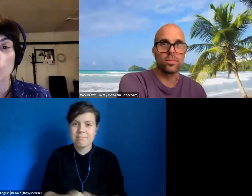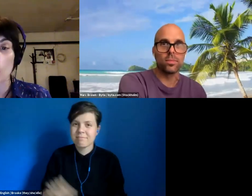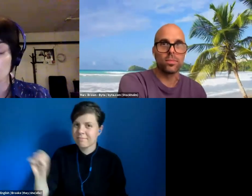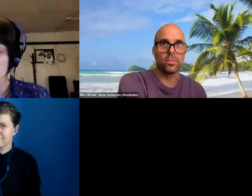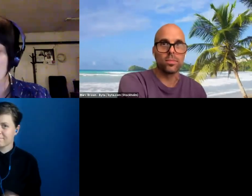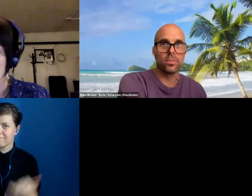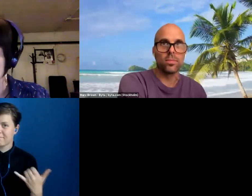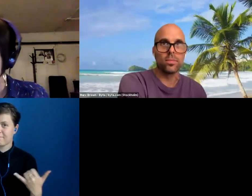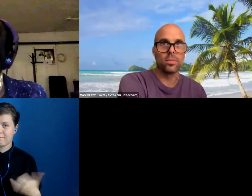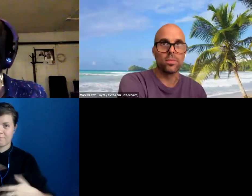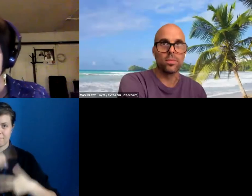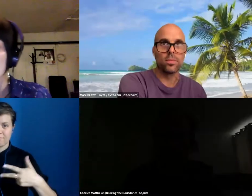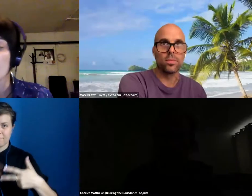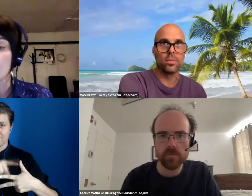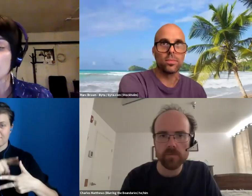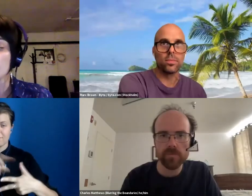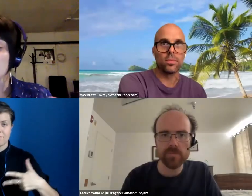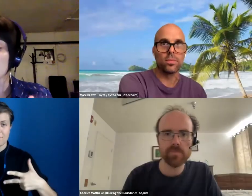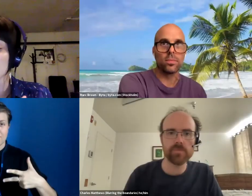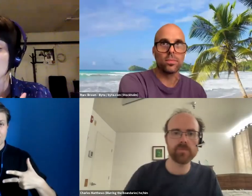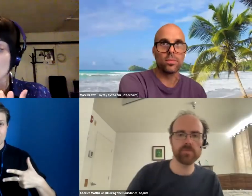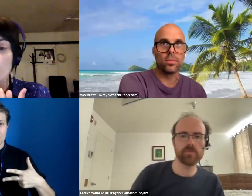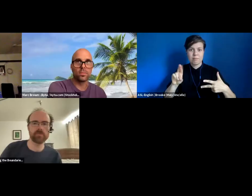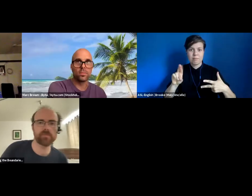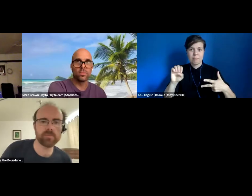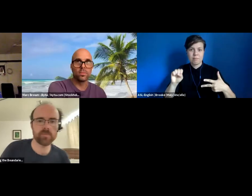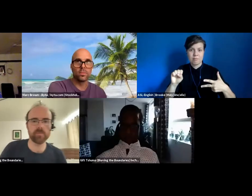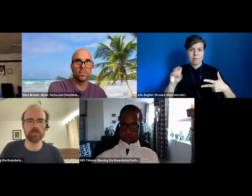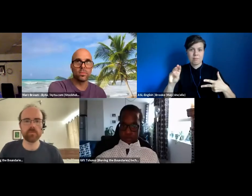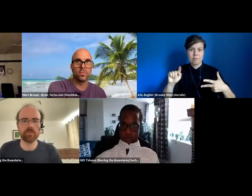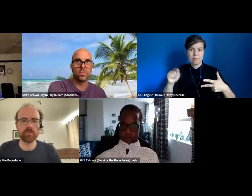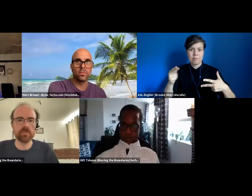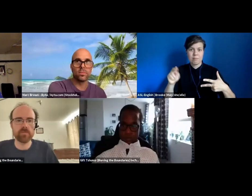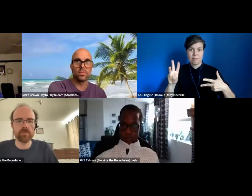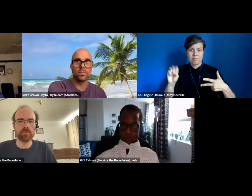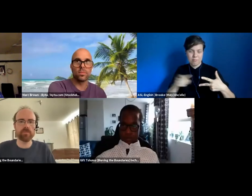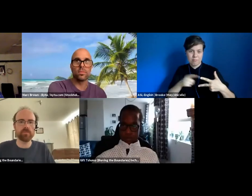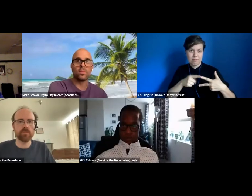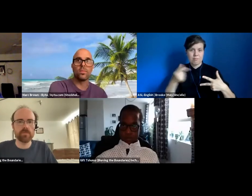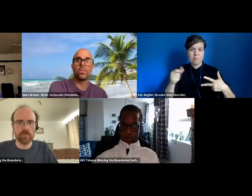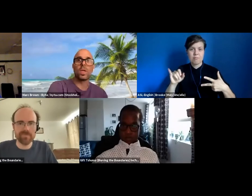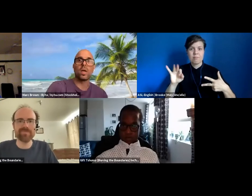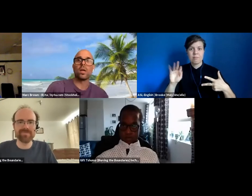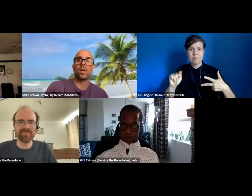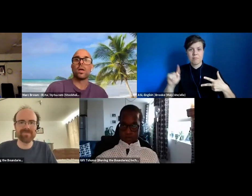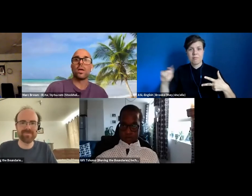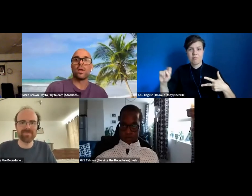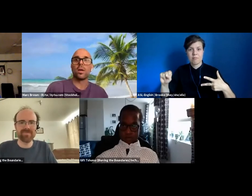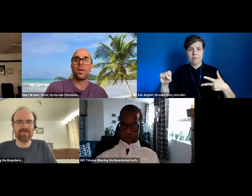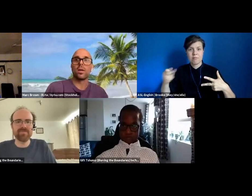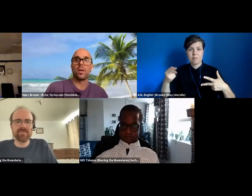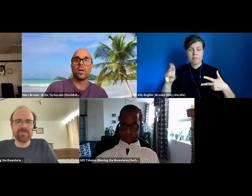we have Charles Matthews and Give Tshuma from Blurring the Boundaries, as